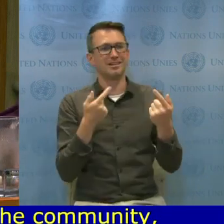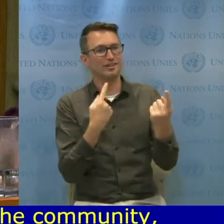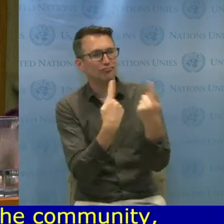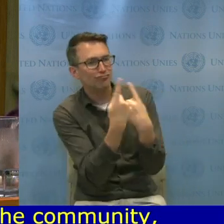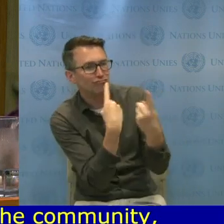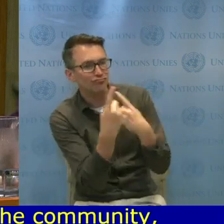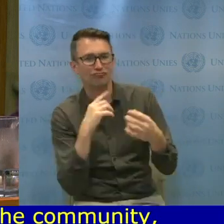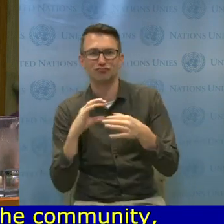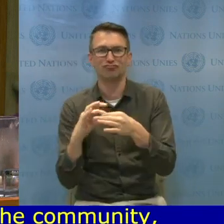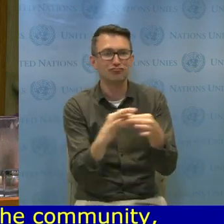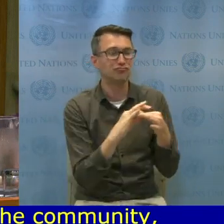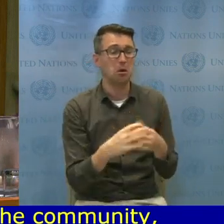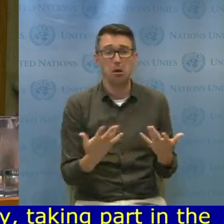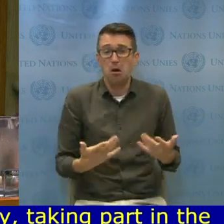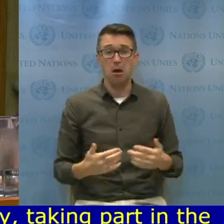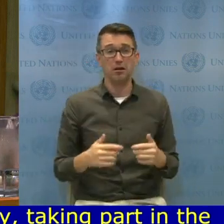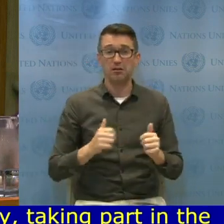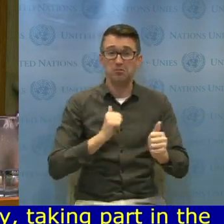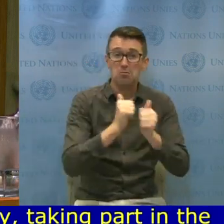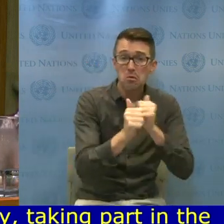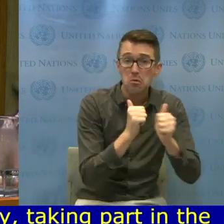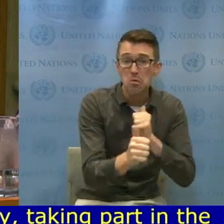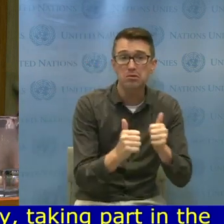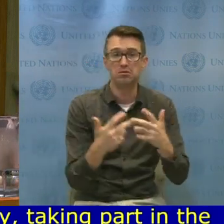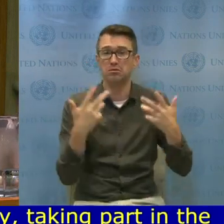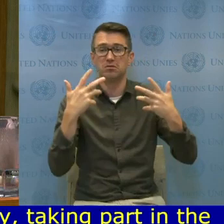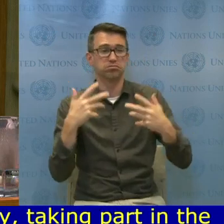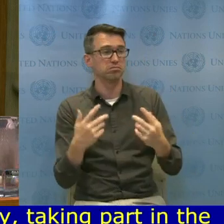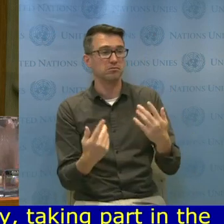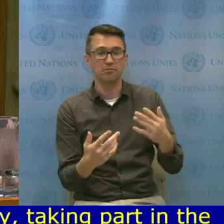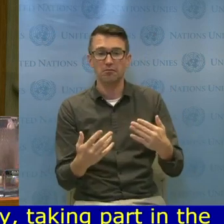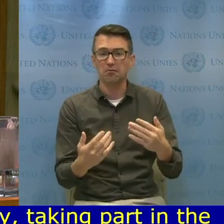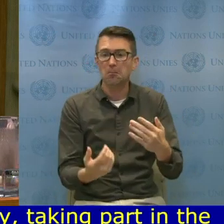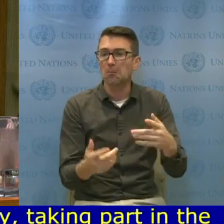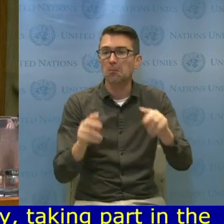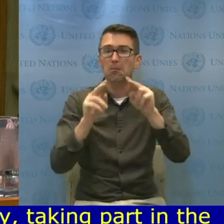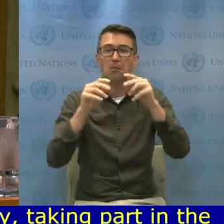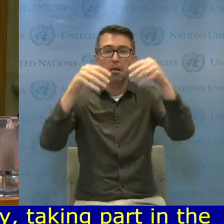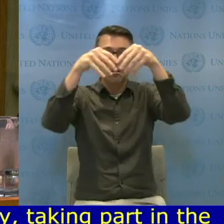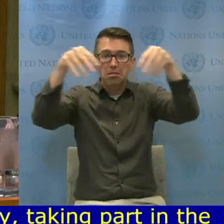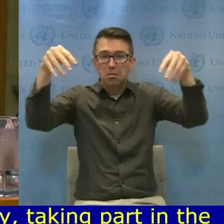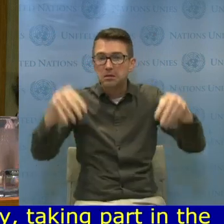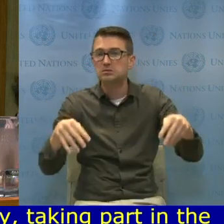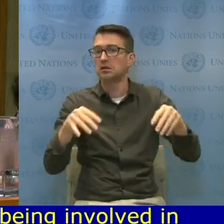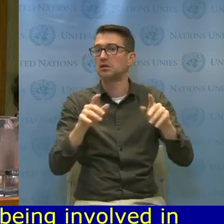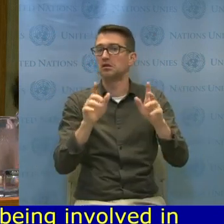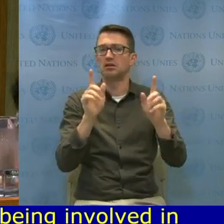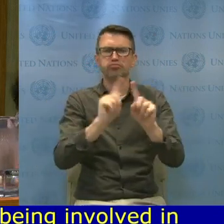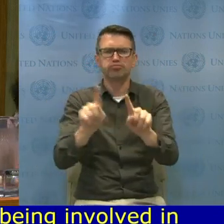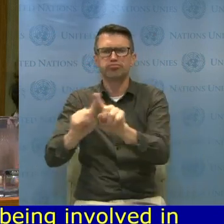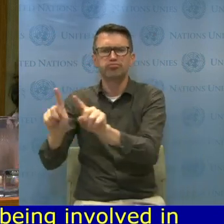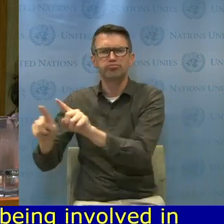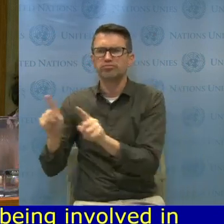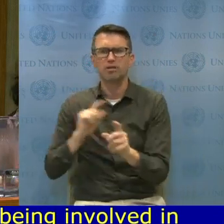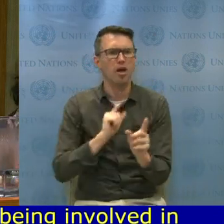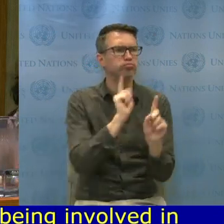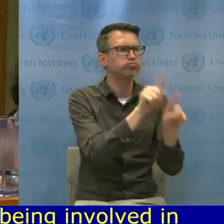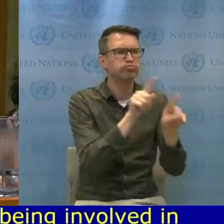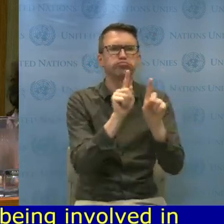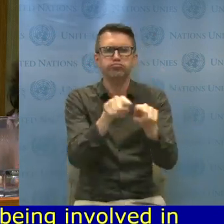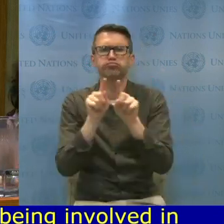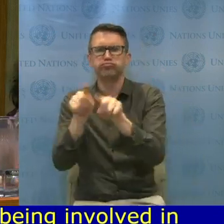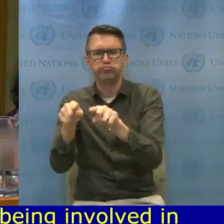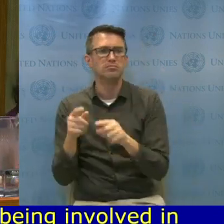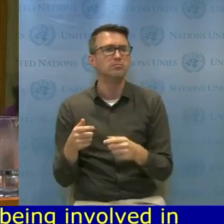my involved in my personal choices, having relationships with others based on my choice and